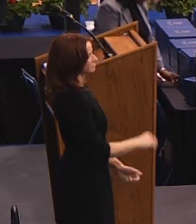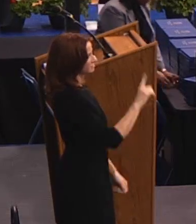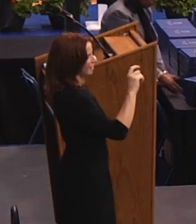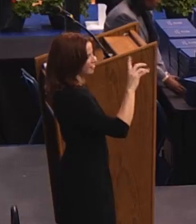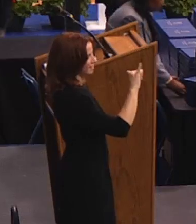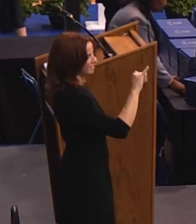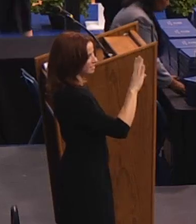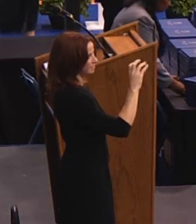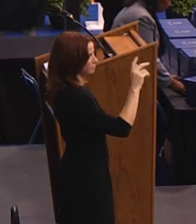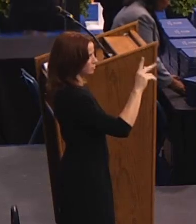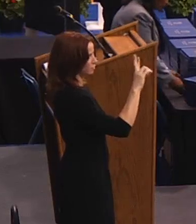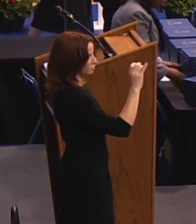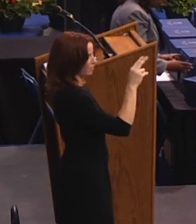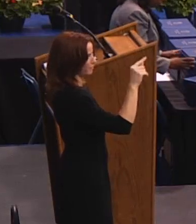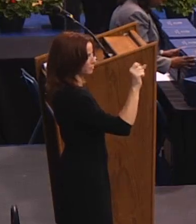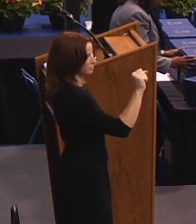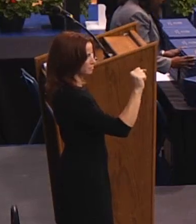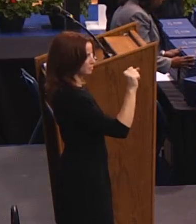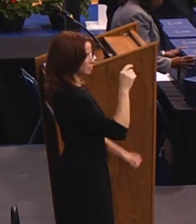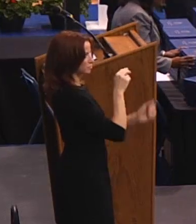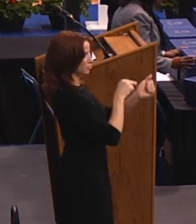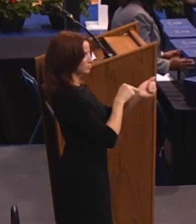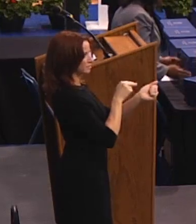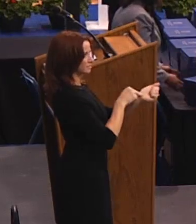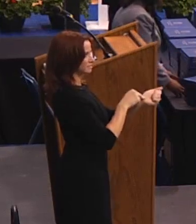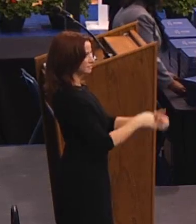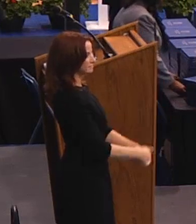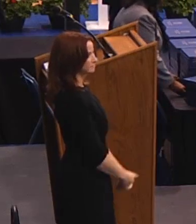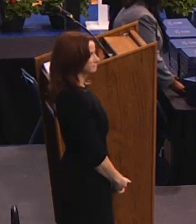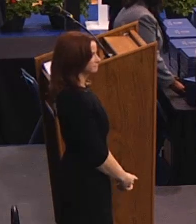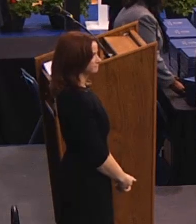Lacey Brooke Roberts, nursing.